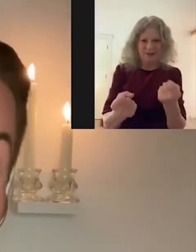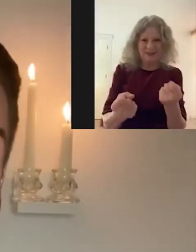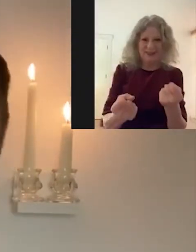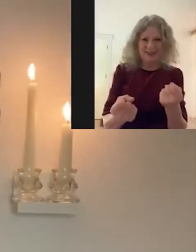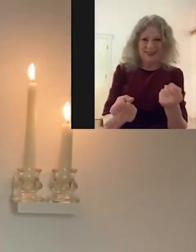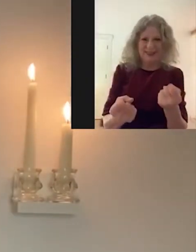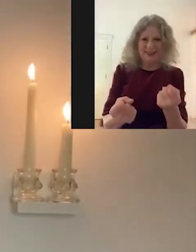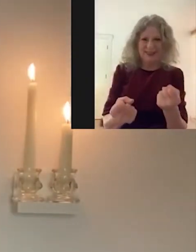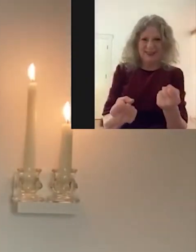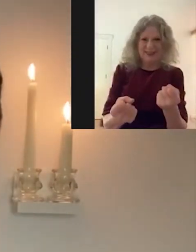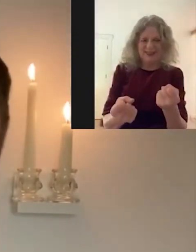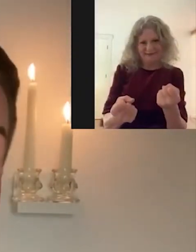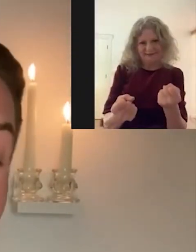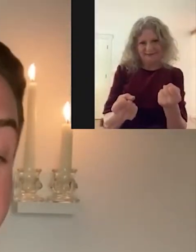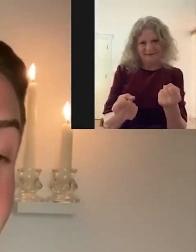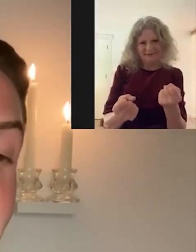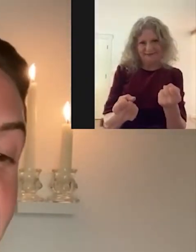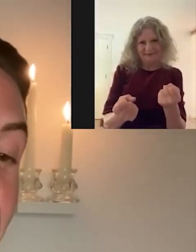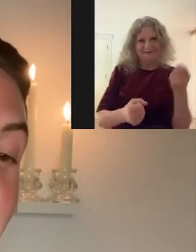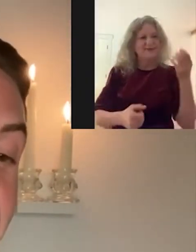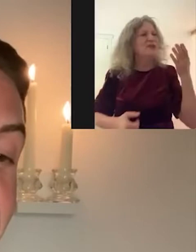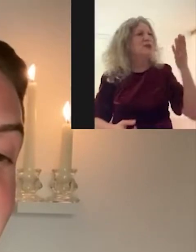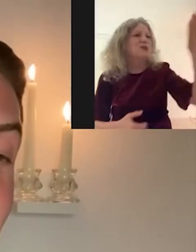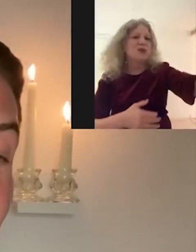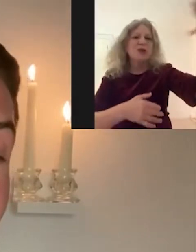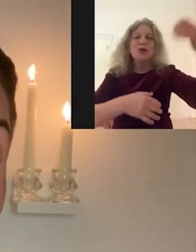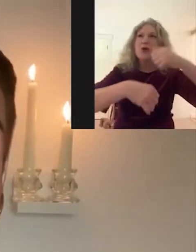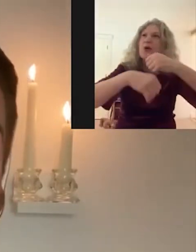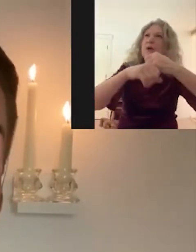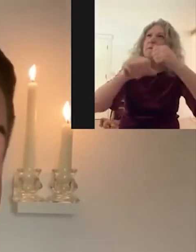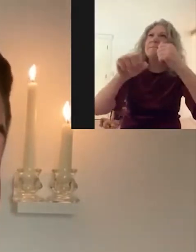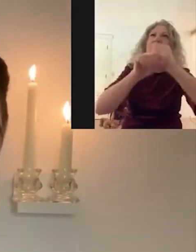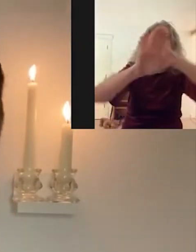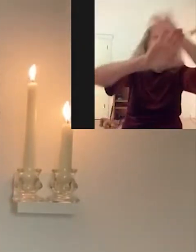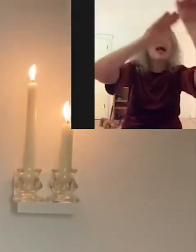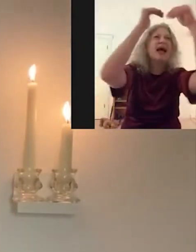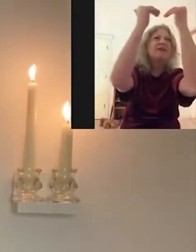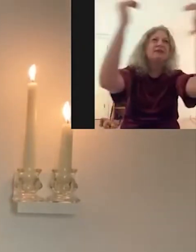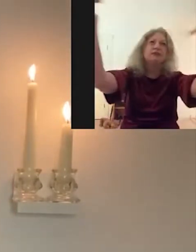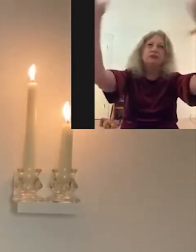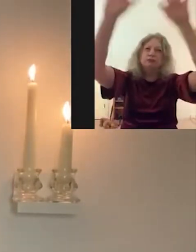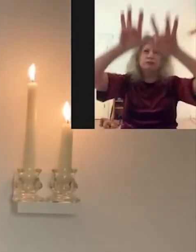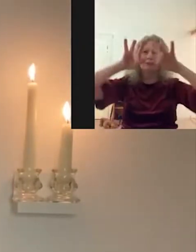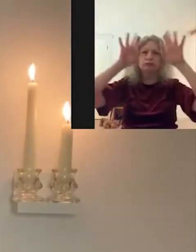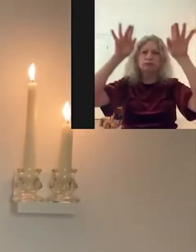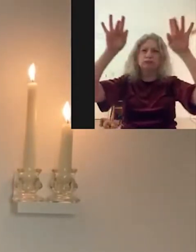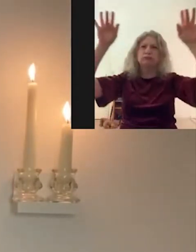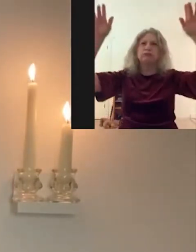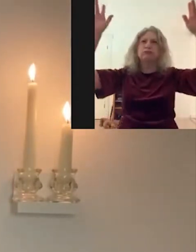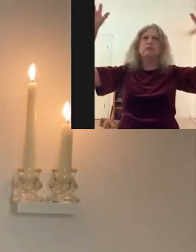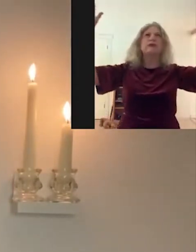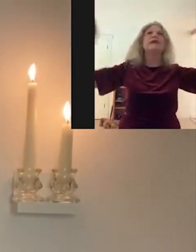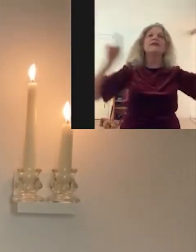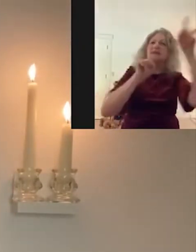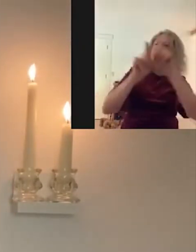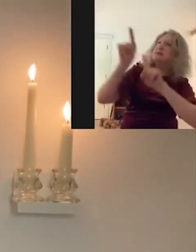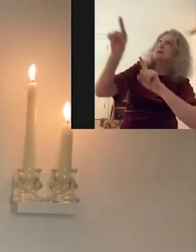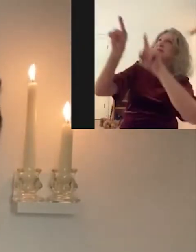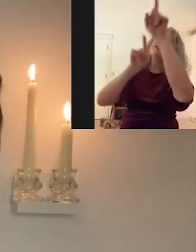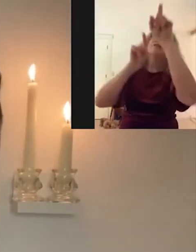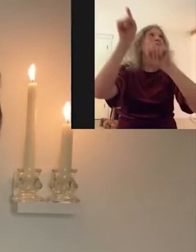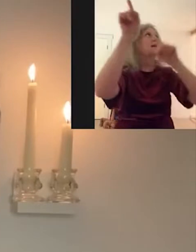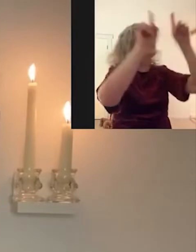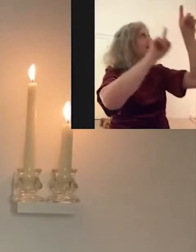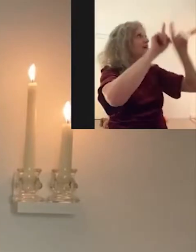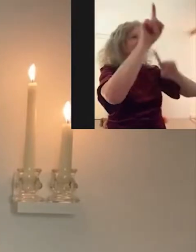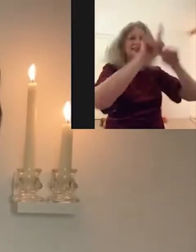You who made the heaven's splendor, every dancing star of night, make